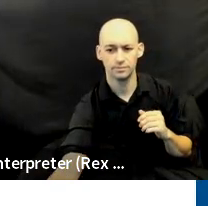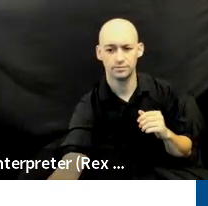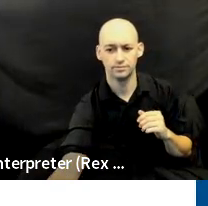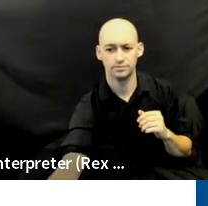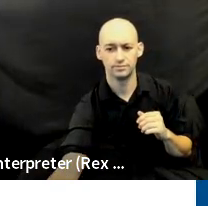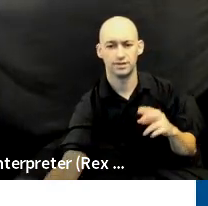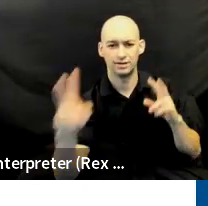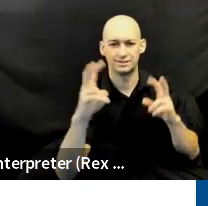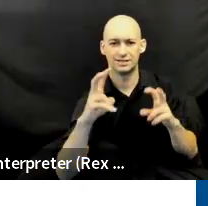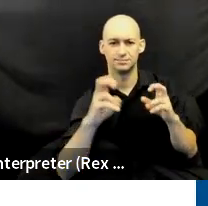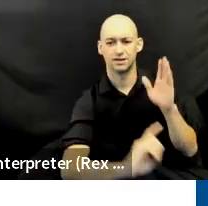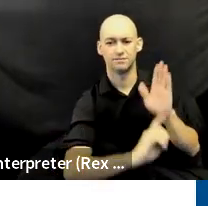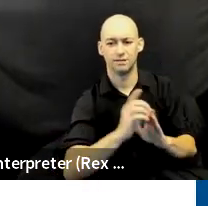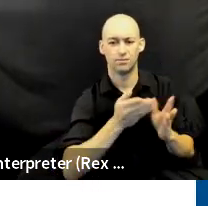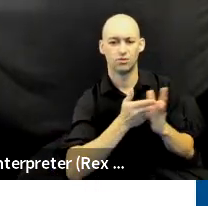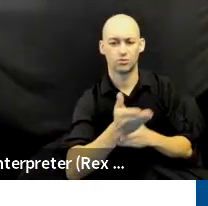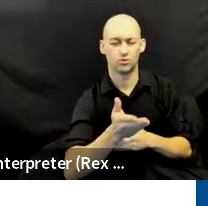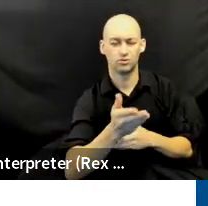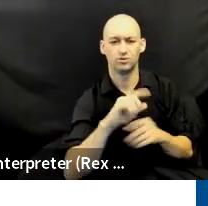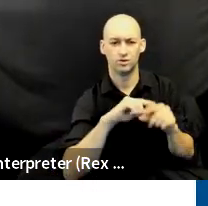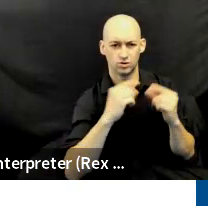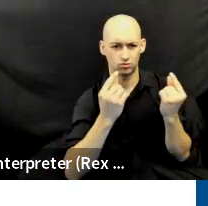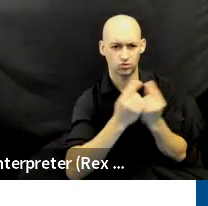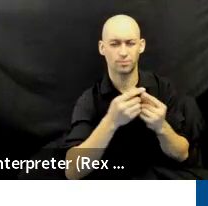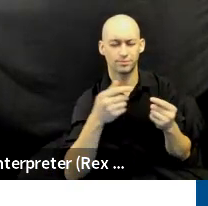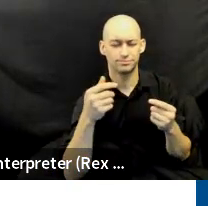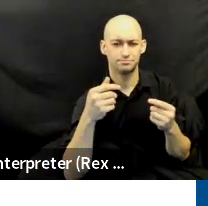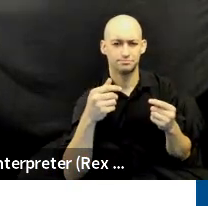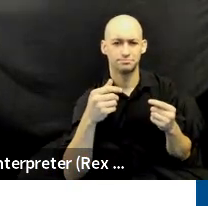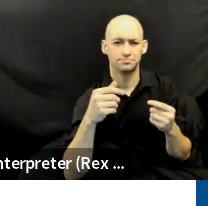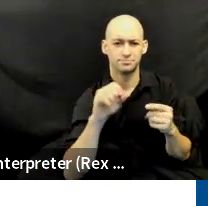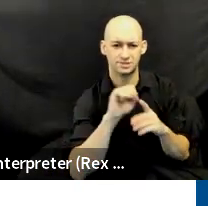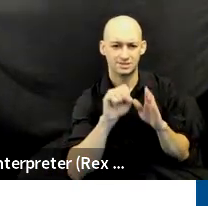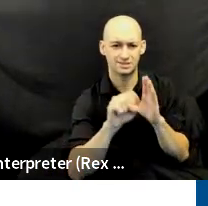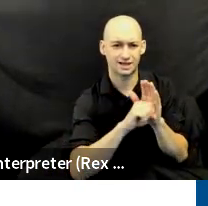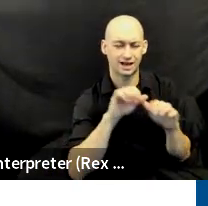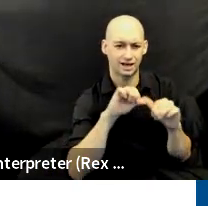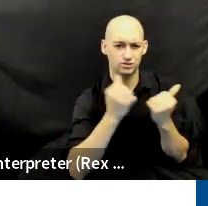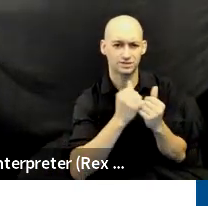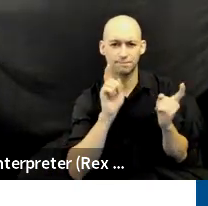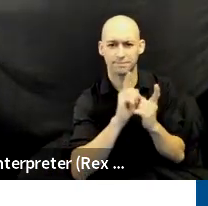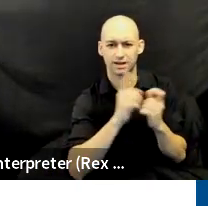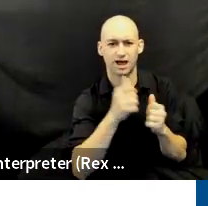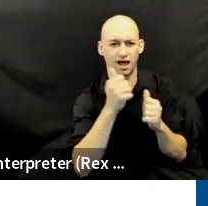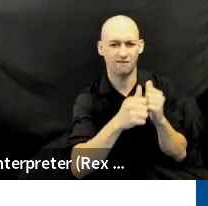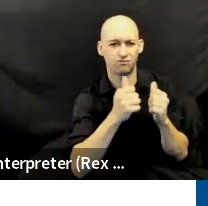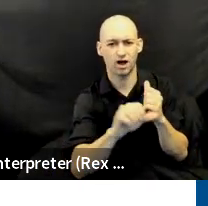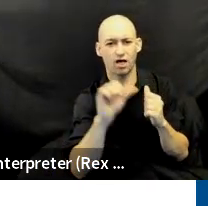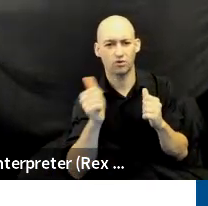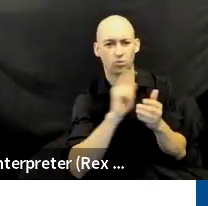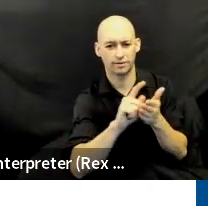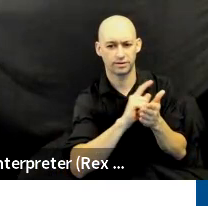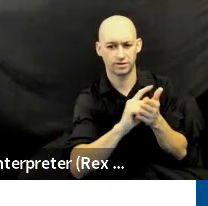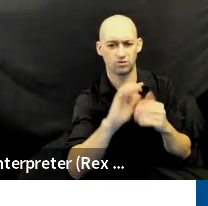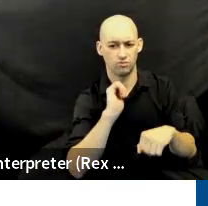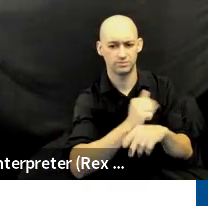The assessment was developed through a collaborative work group effort. State agencies met every other week, and a larger work group representing many